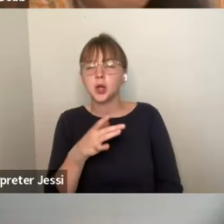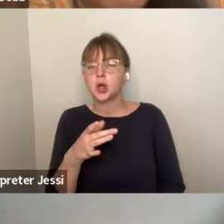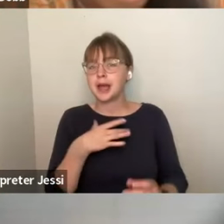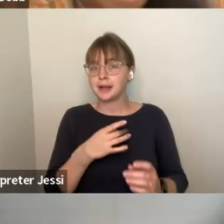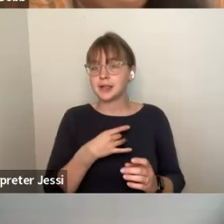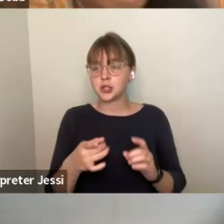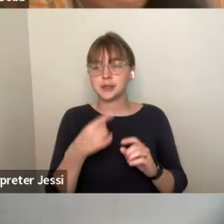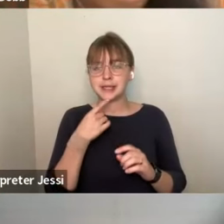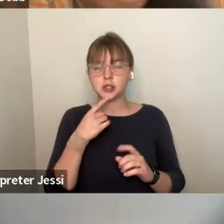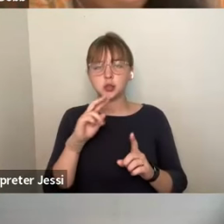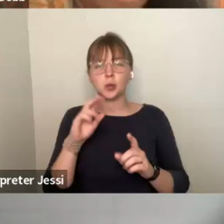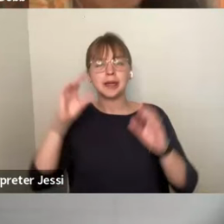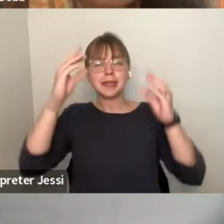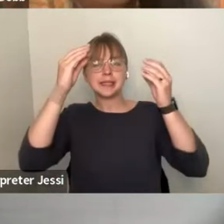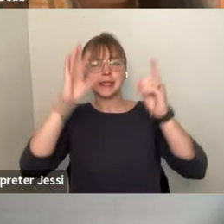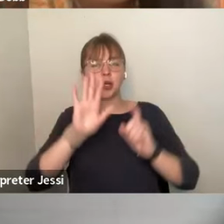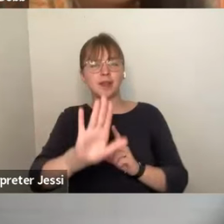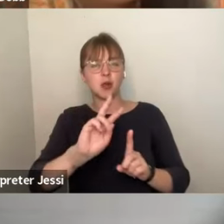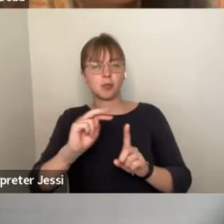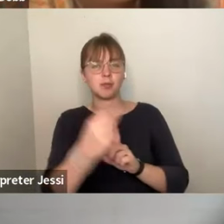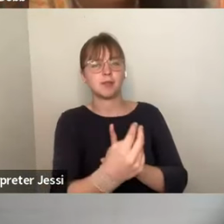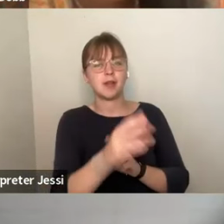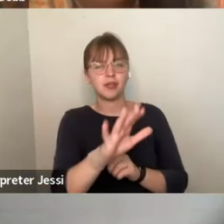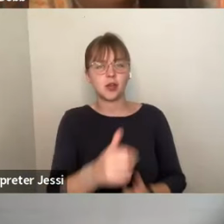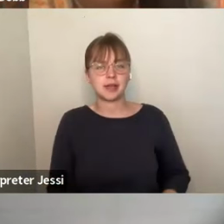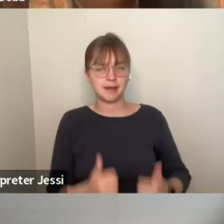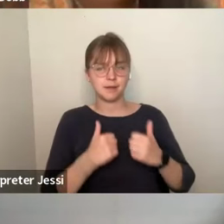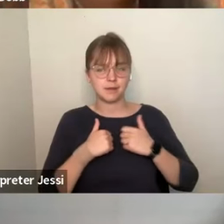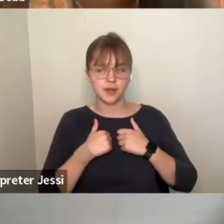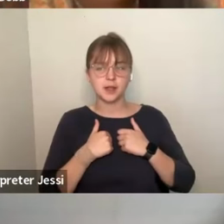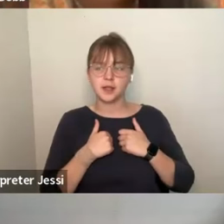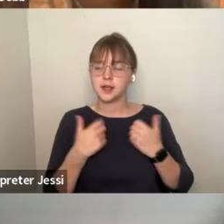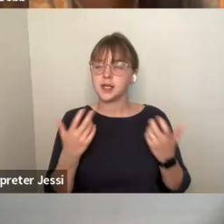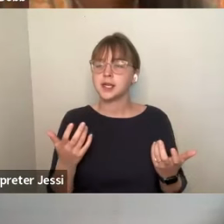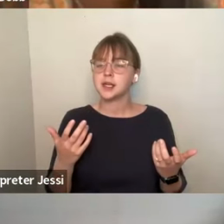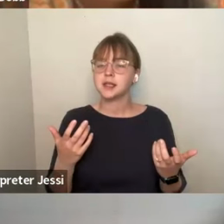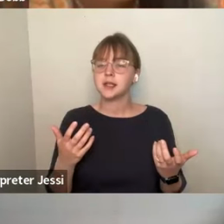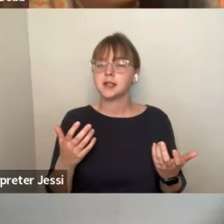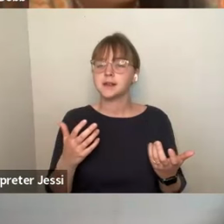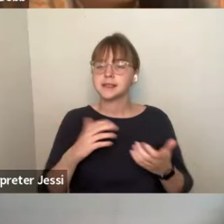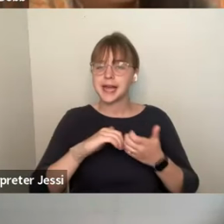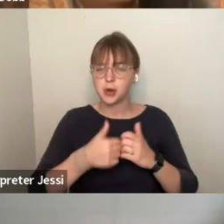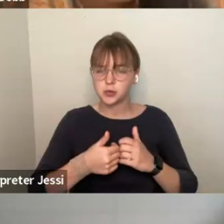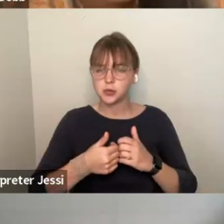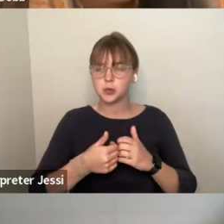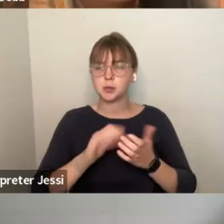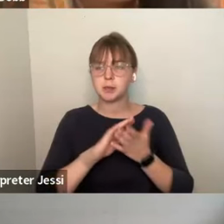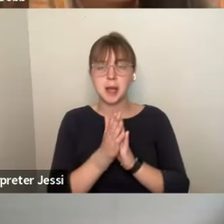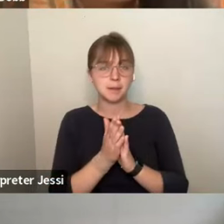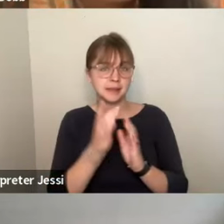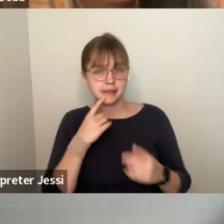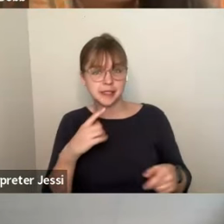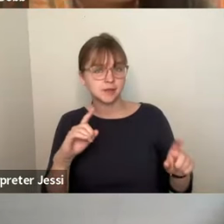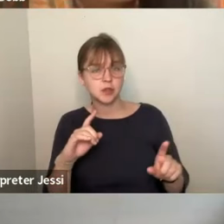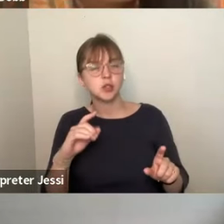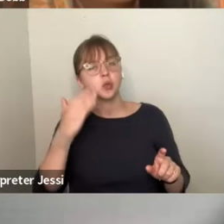their reality, because I think that's the only way that we're going to be successful in this, is if we come from their point of view